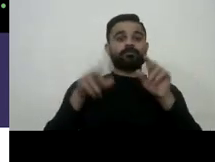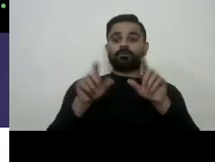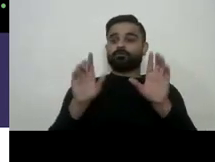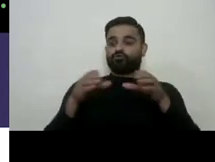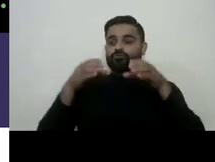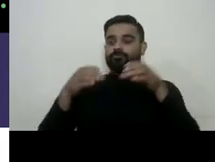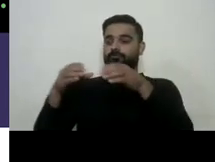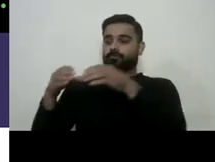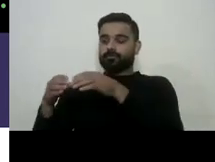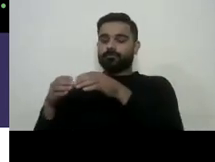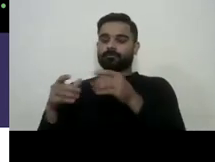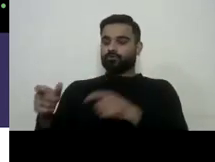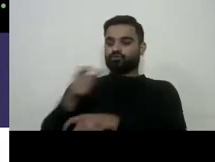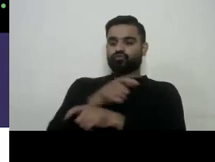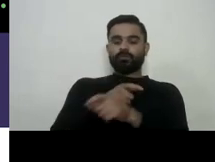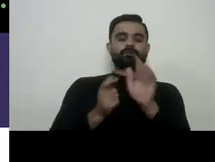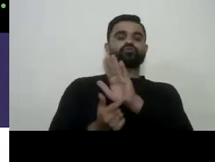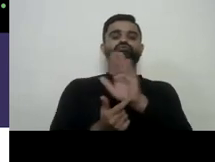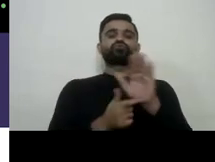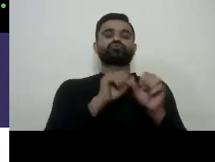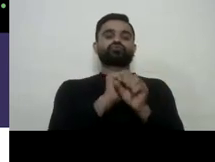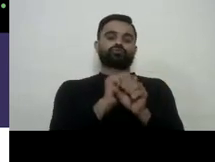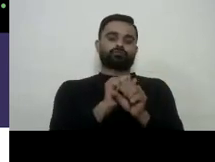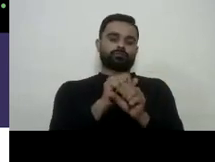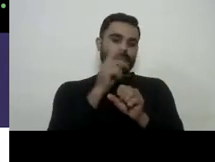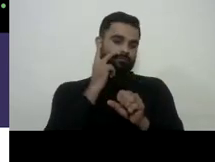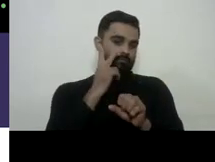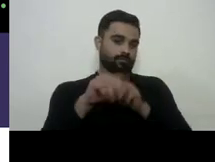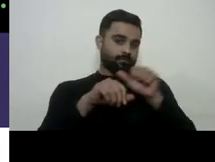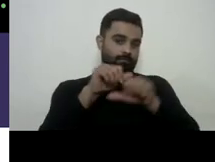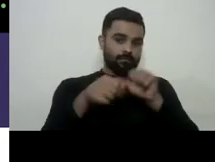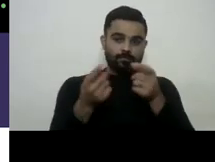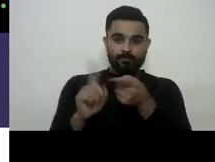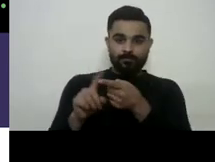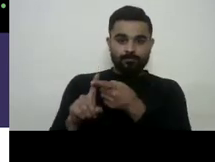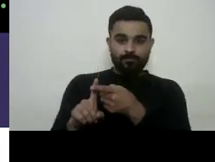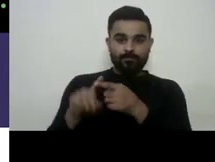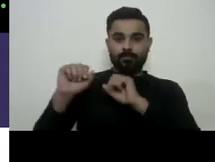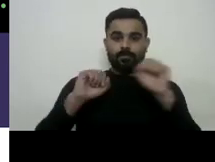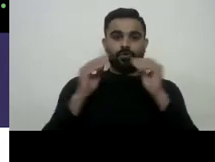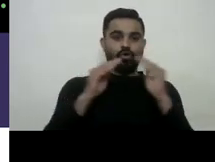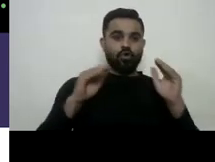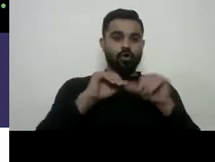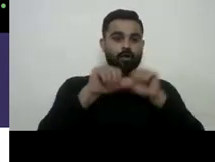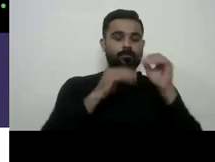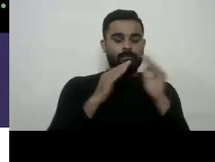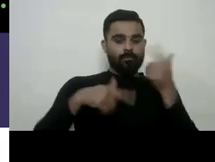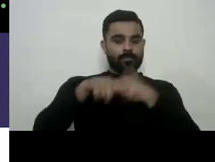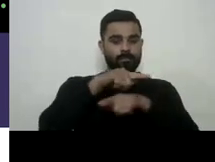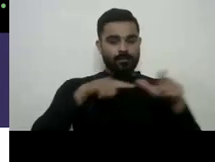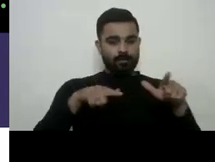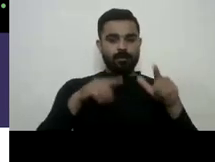group will take turns to showcase their work. So you see, the processing happens in their home languages, and if